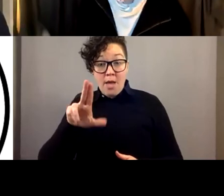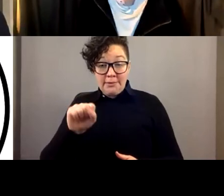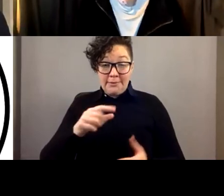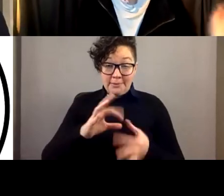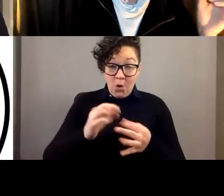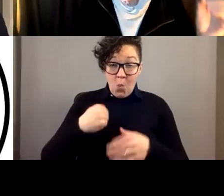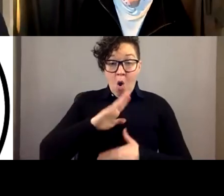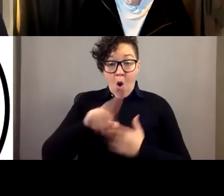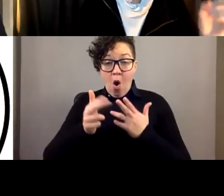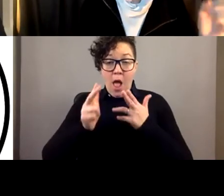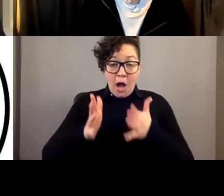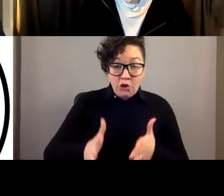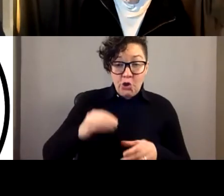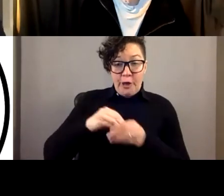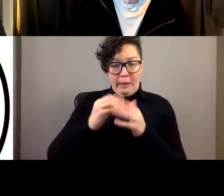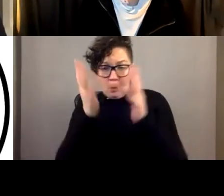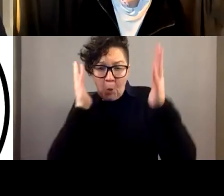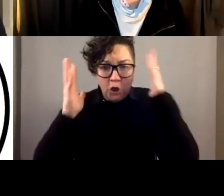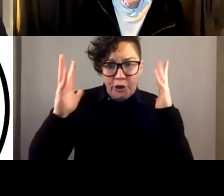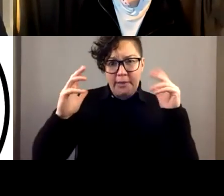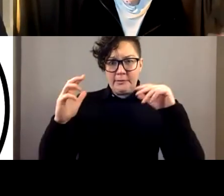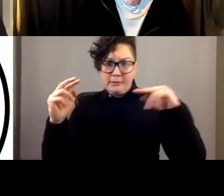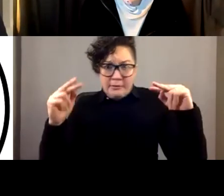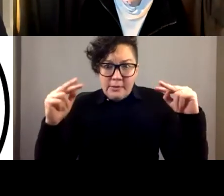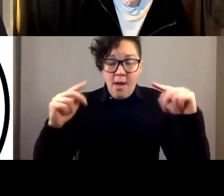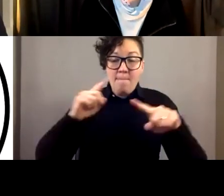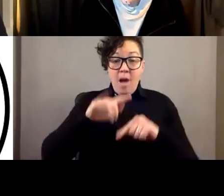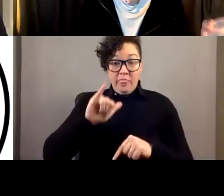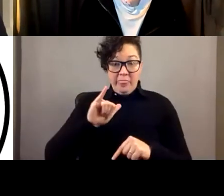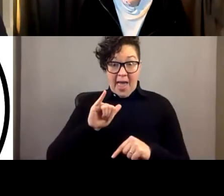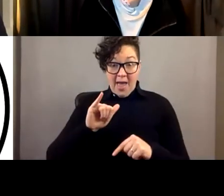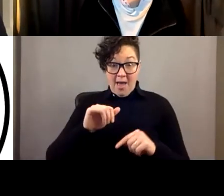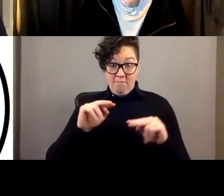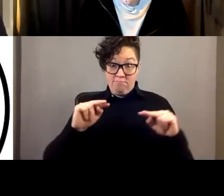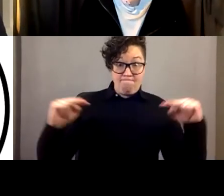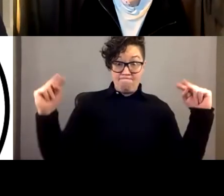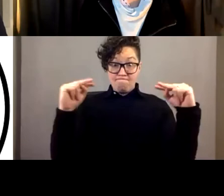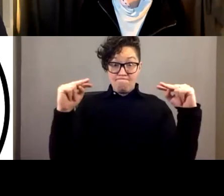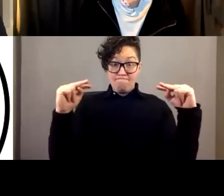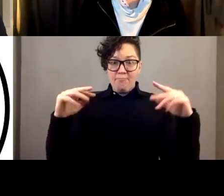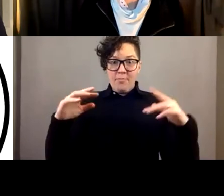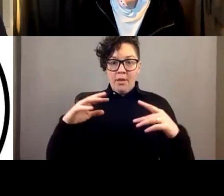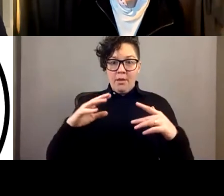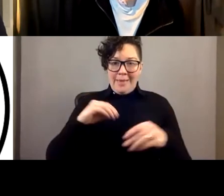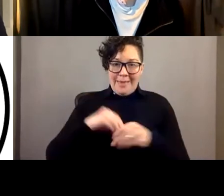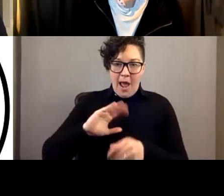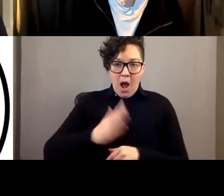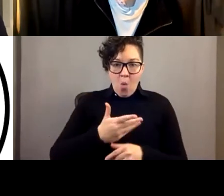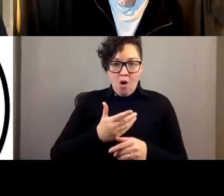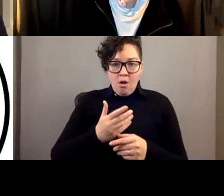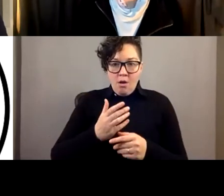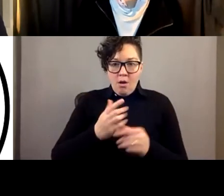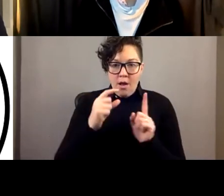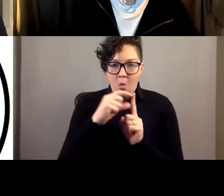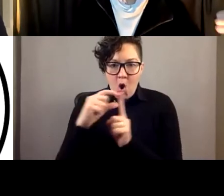we are defense. But how this particular division came about is very culturally inflected, and it's in our vocabulary, it's in our language. So listen to